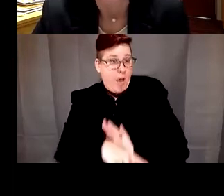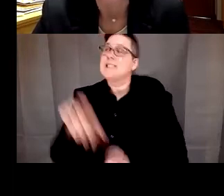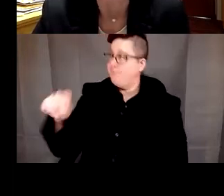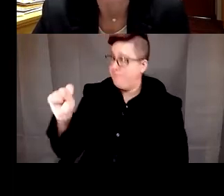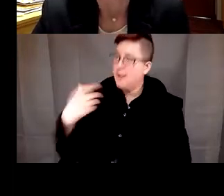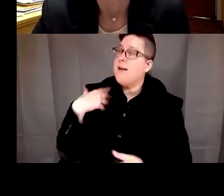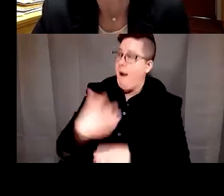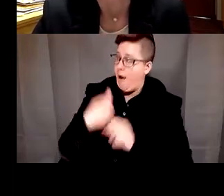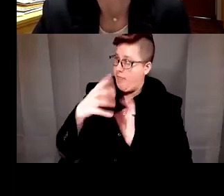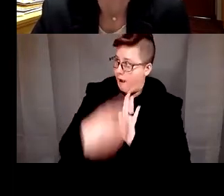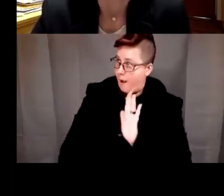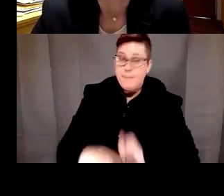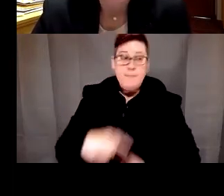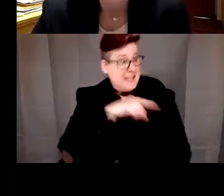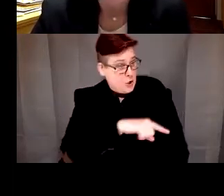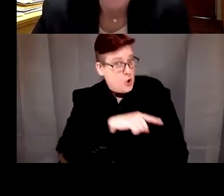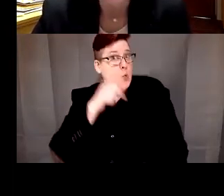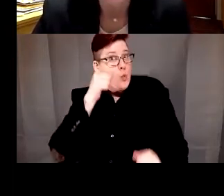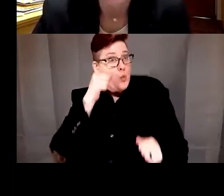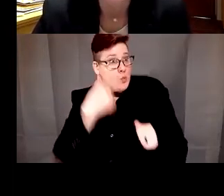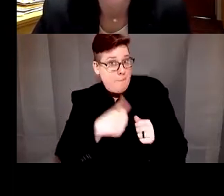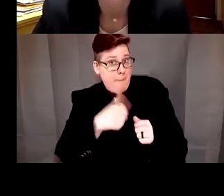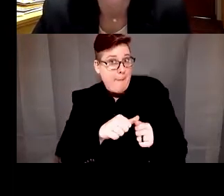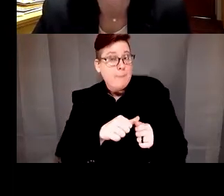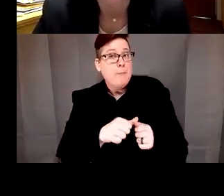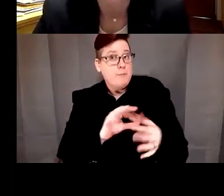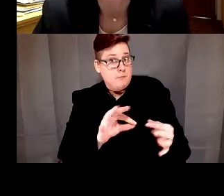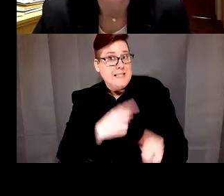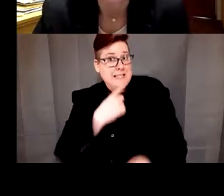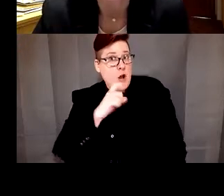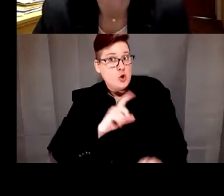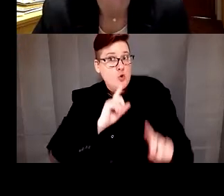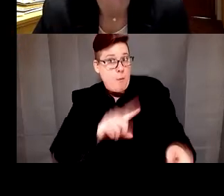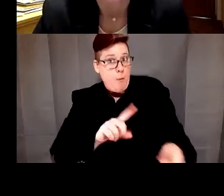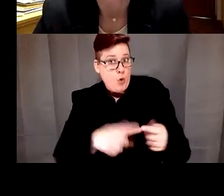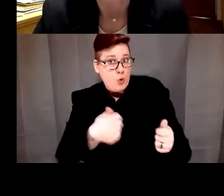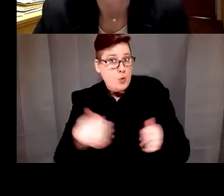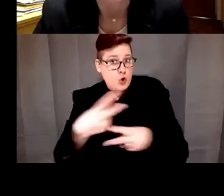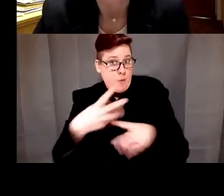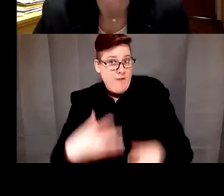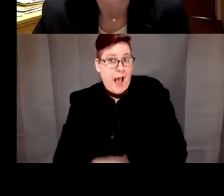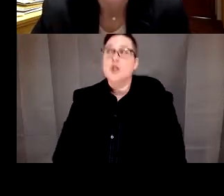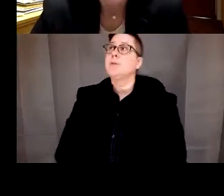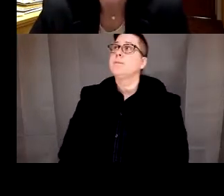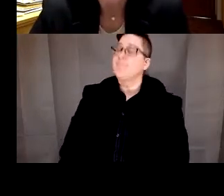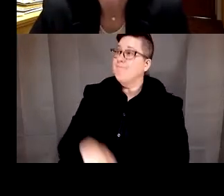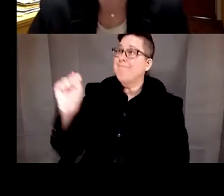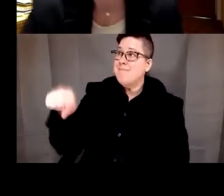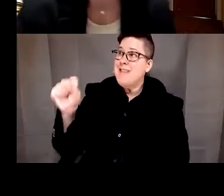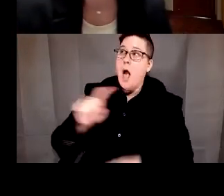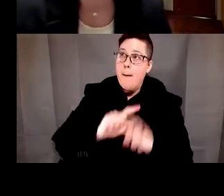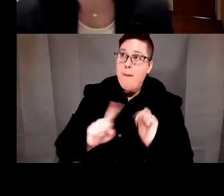I was. Do you remember in it that it says you should report it to the supervisor? And she'll say, yes, but it